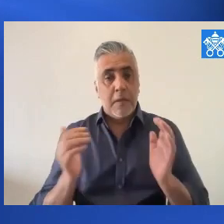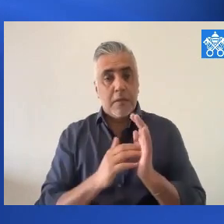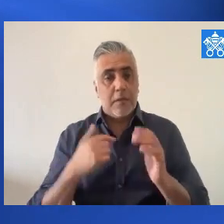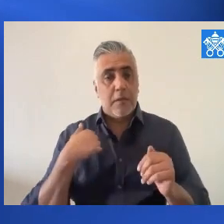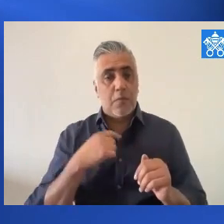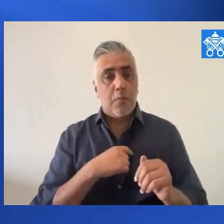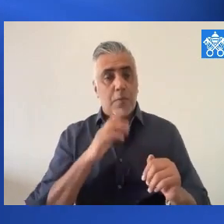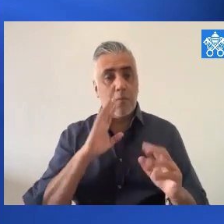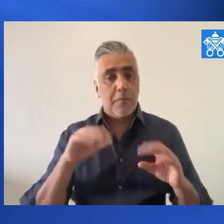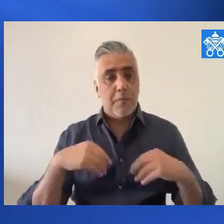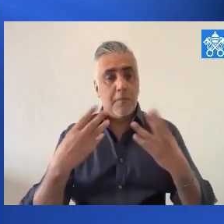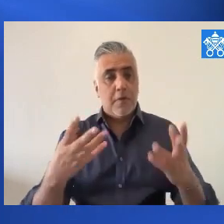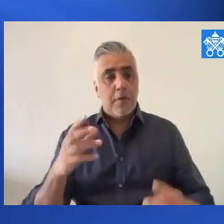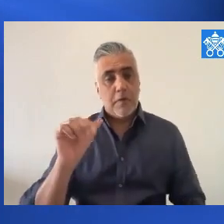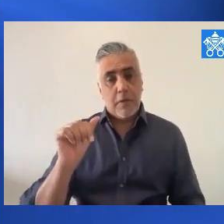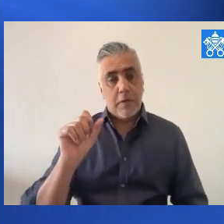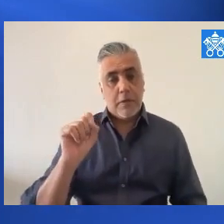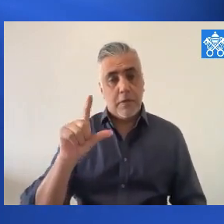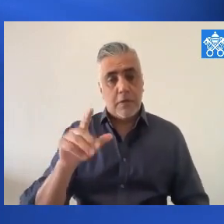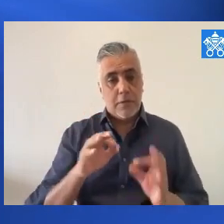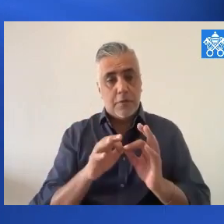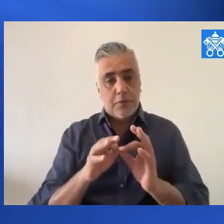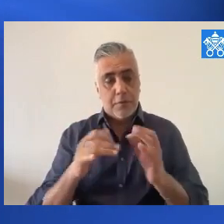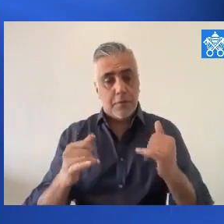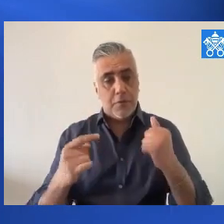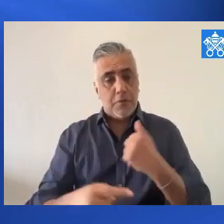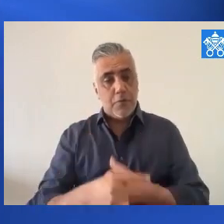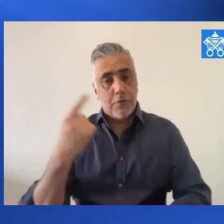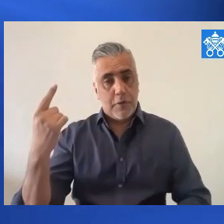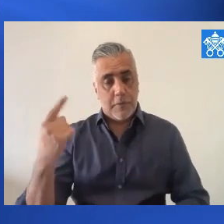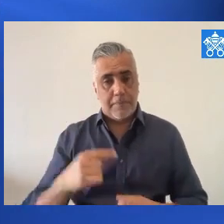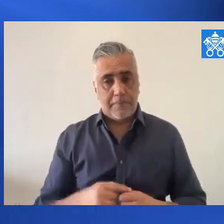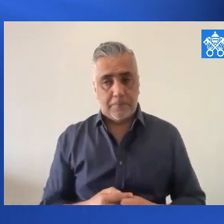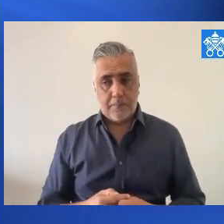I'll be providing you here, of course, with English translation of today's audience.